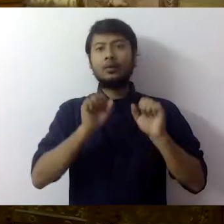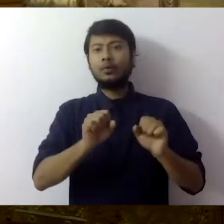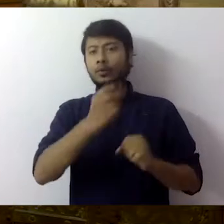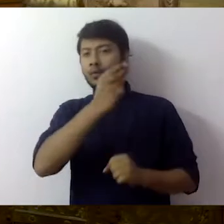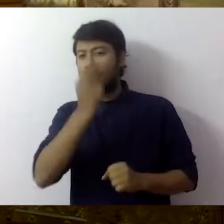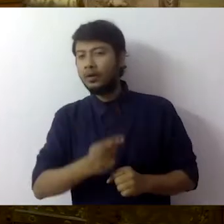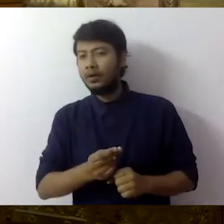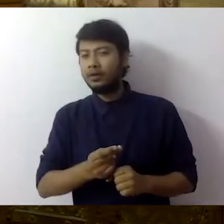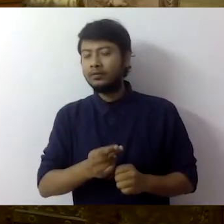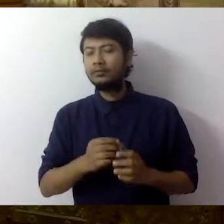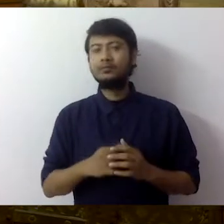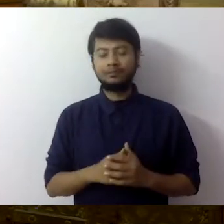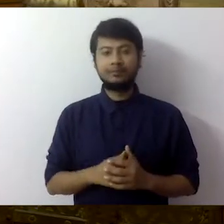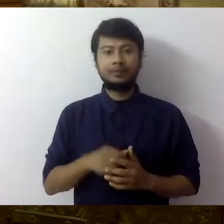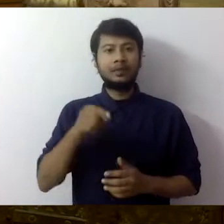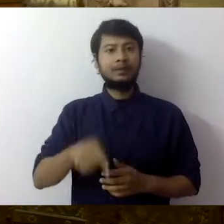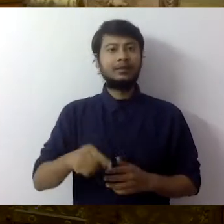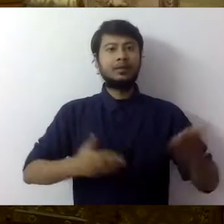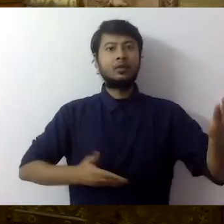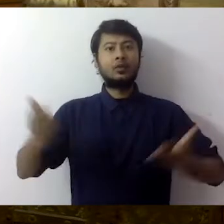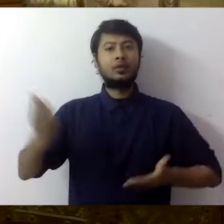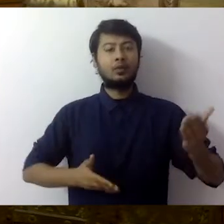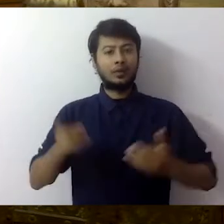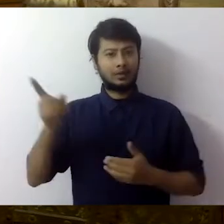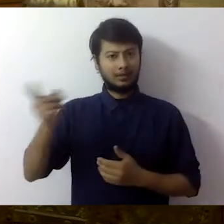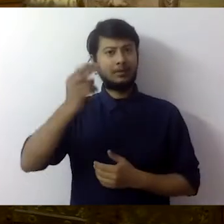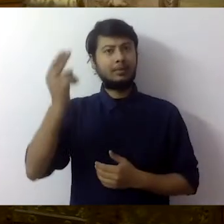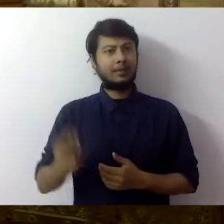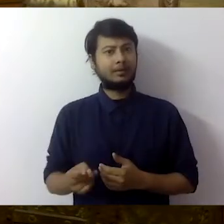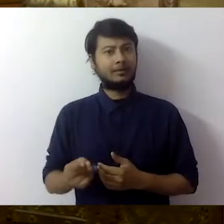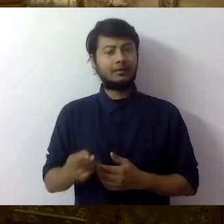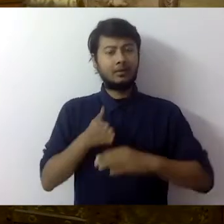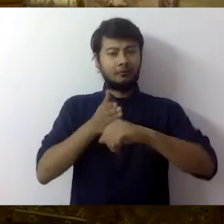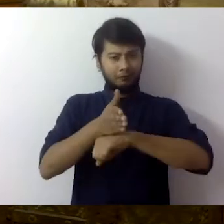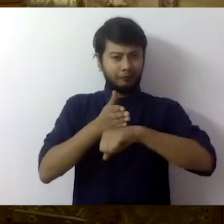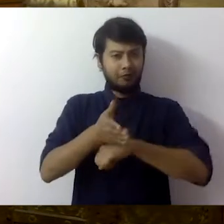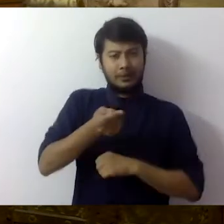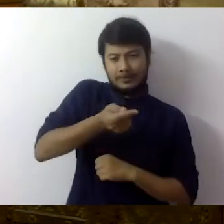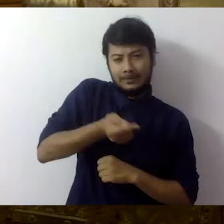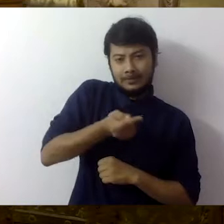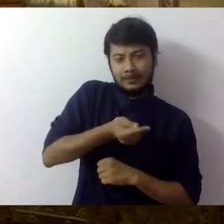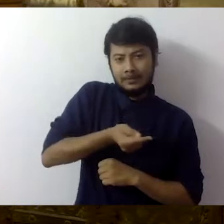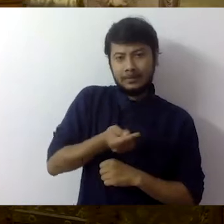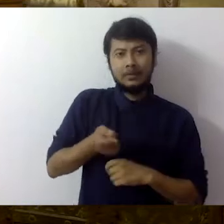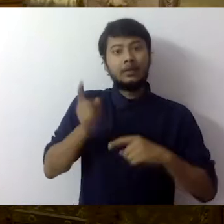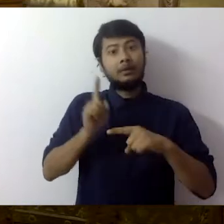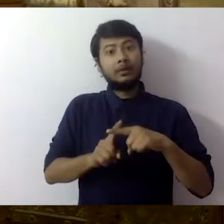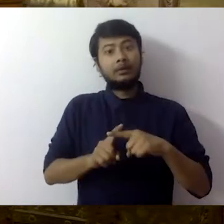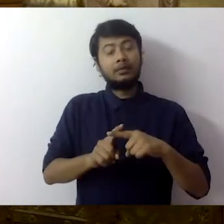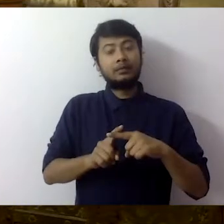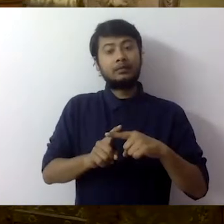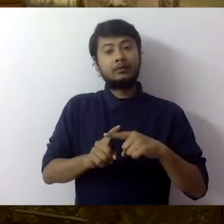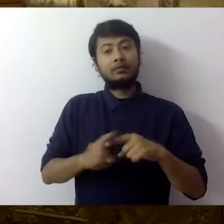century Kolkata, a Batala woodcut print from MAP's collection, and a chromolithograph from the Oriental Art